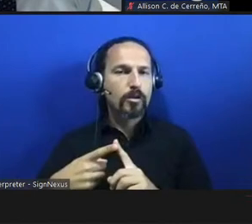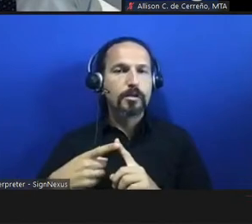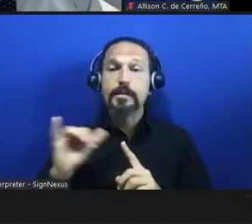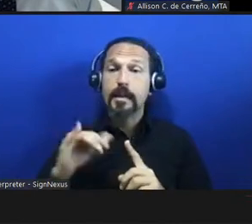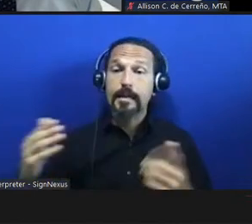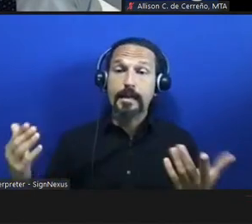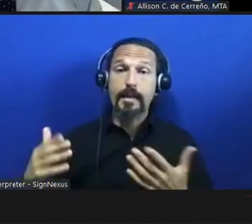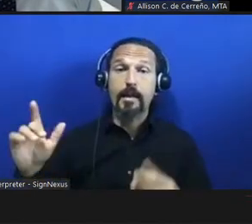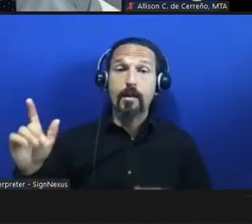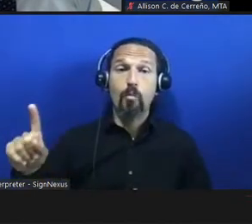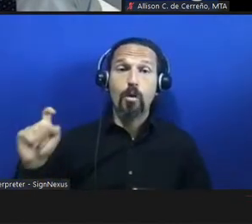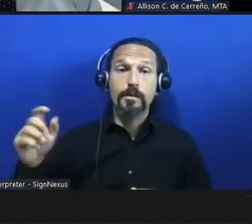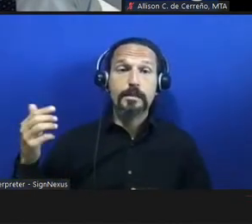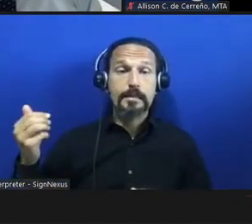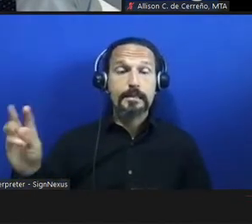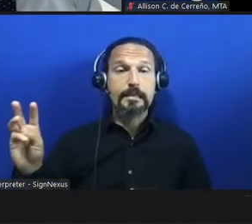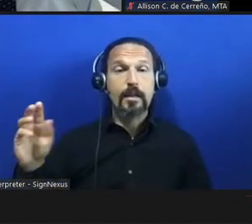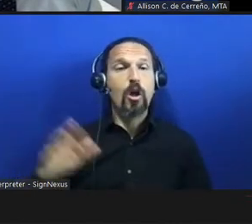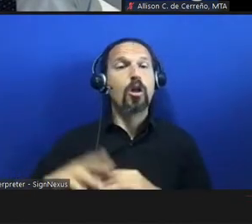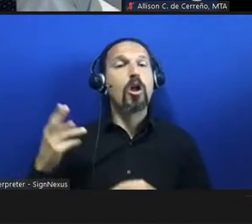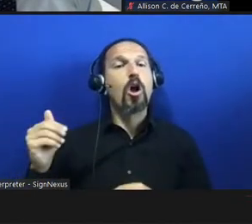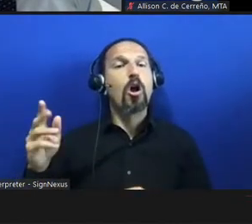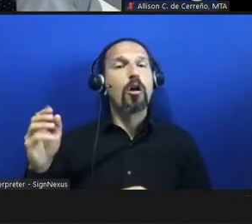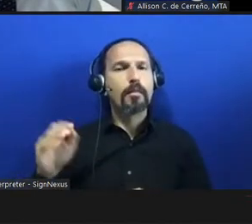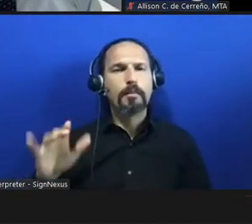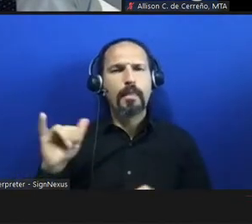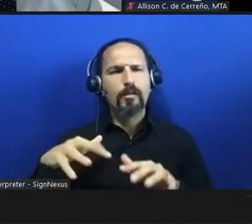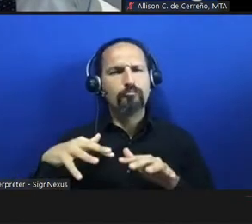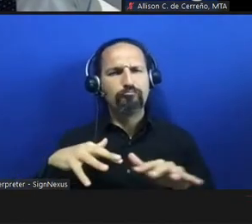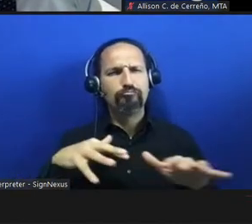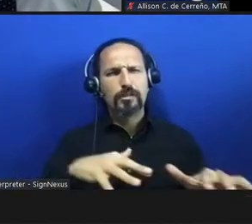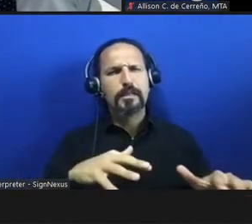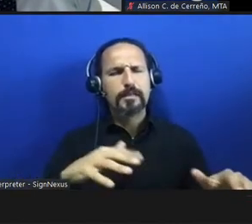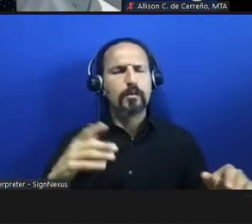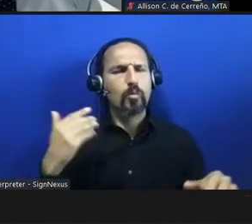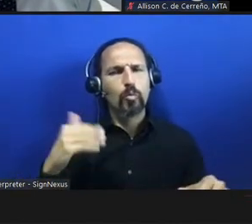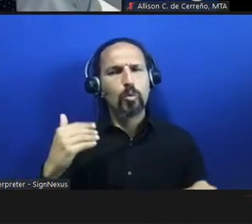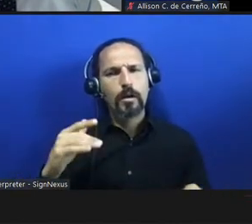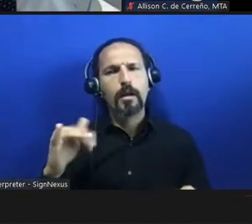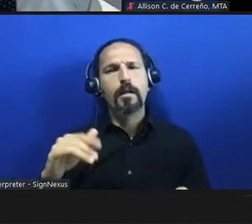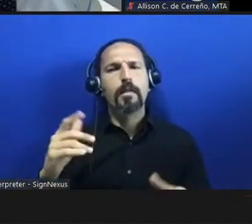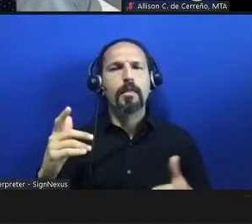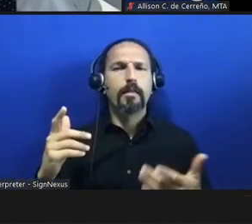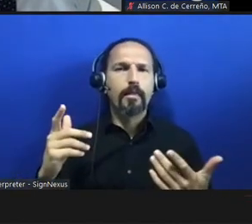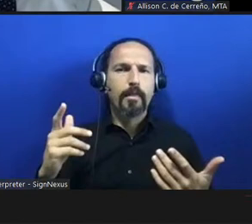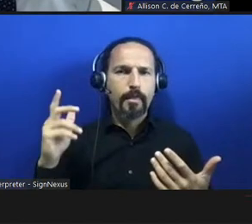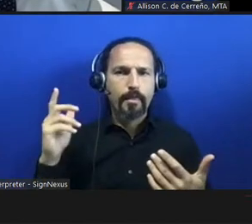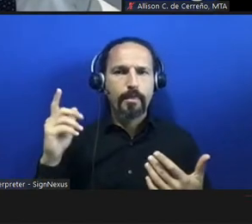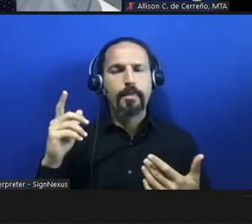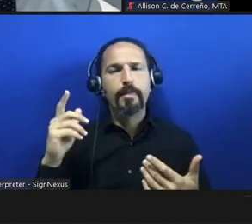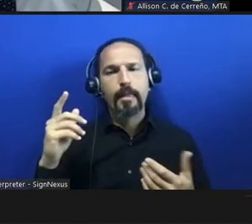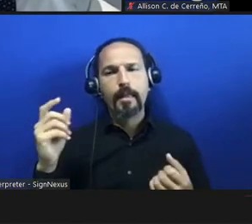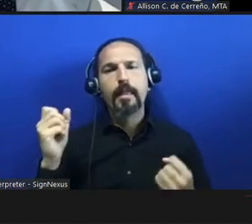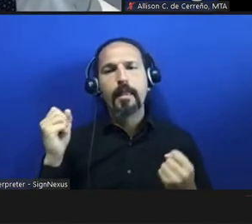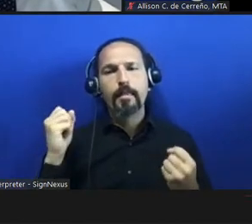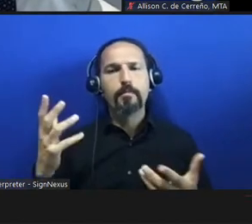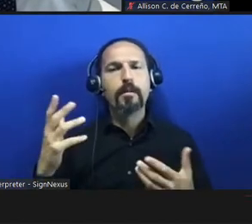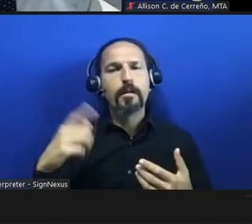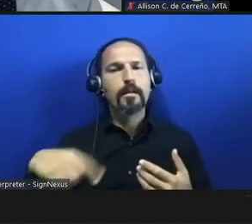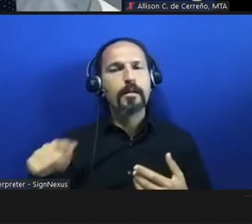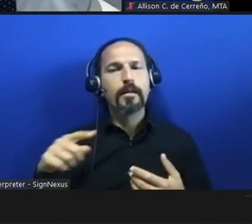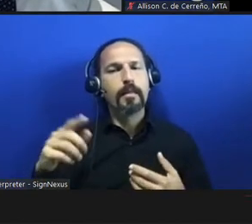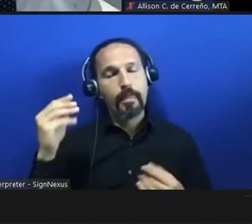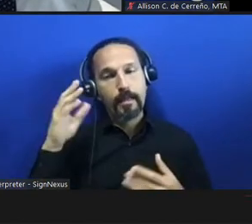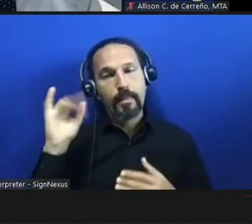up here on 116th Street in Harlem gridlock can be extreme it seems almost laughable that it's controversial to consider congest congestion